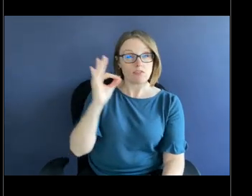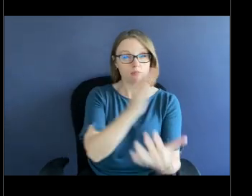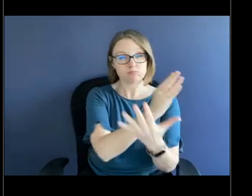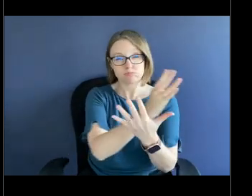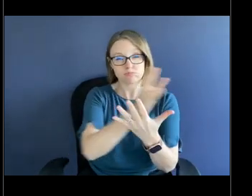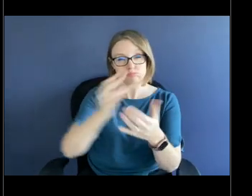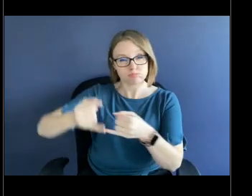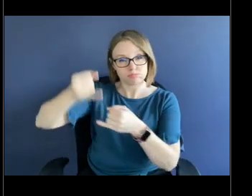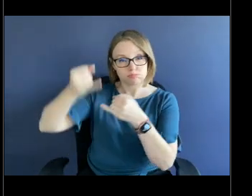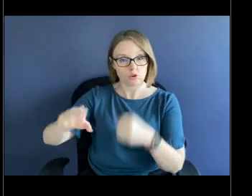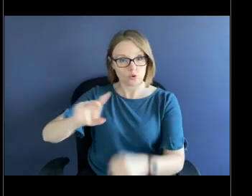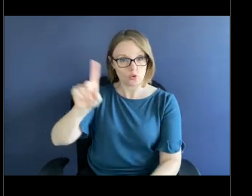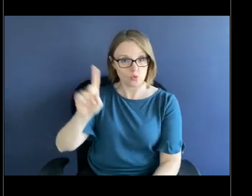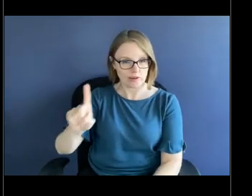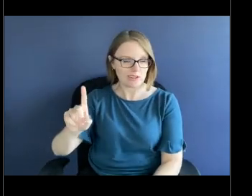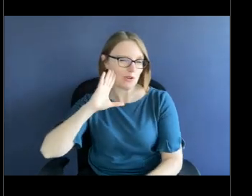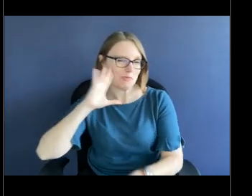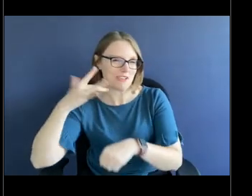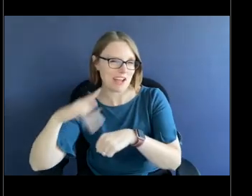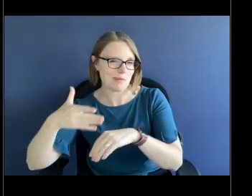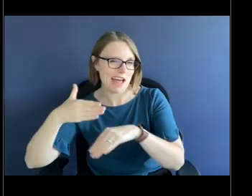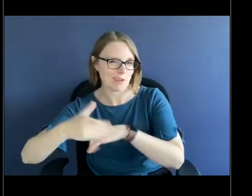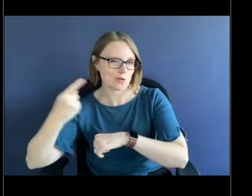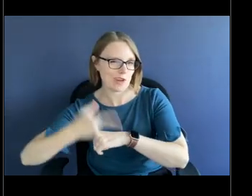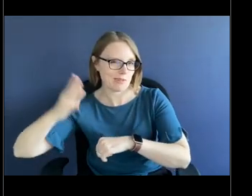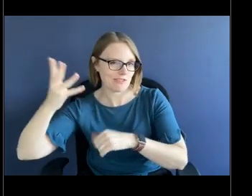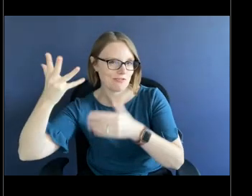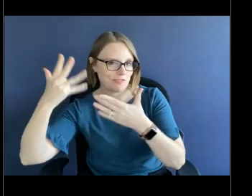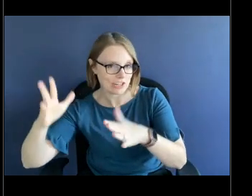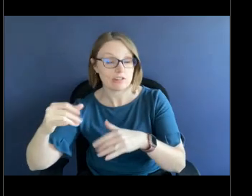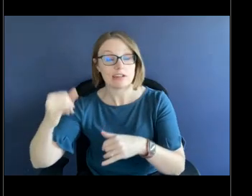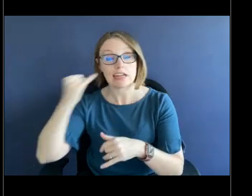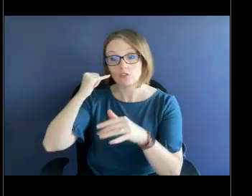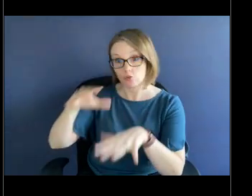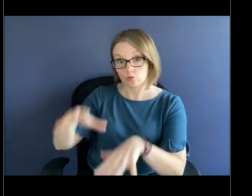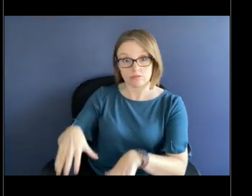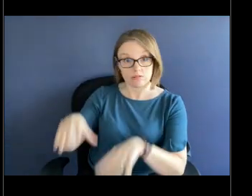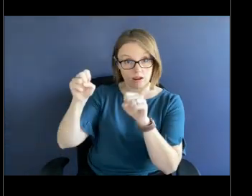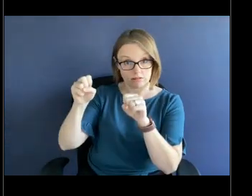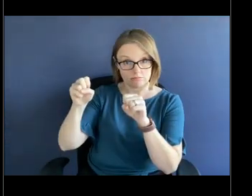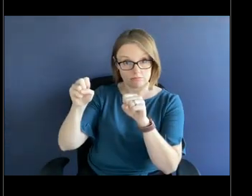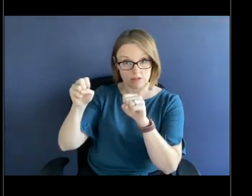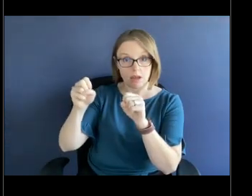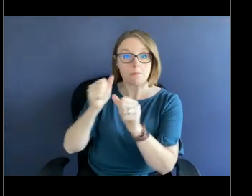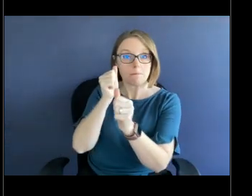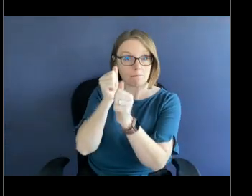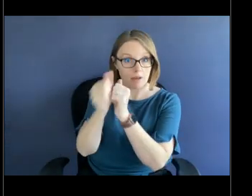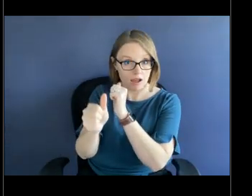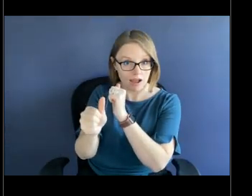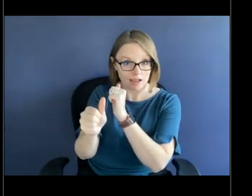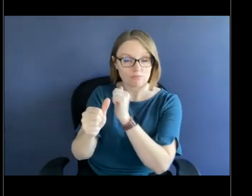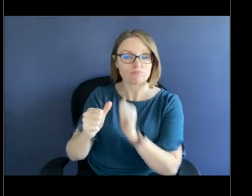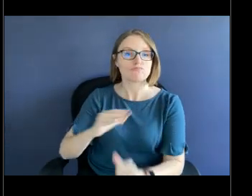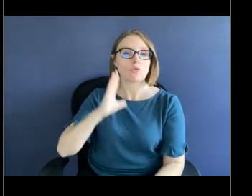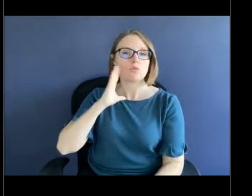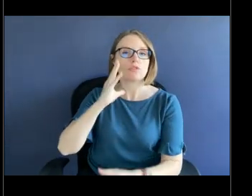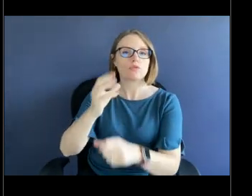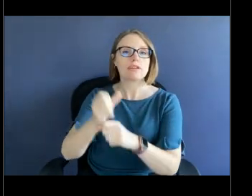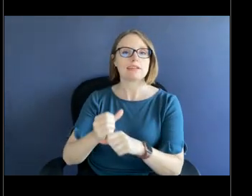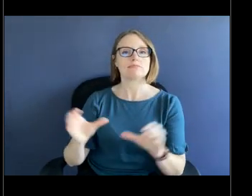quiz, which will be available at the end of today's presentation, and pass the quiz, you will receive a